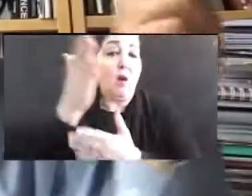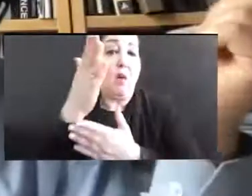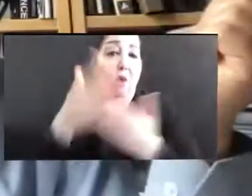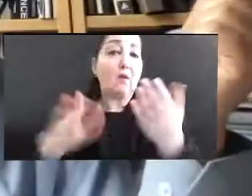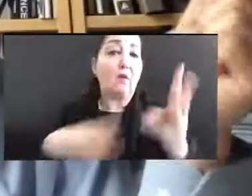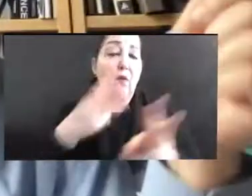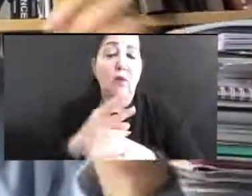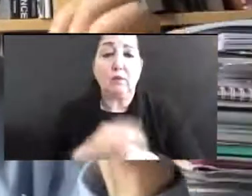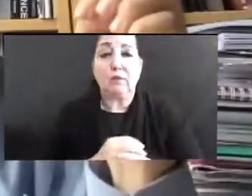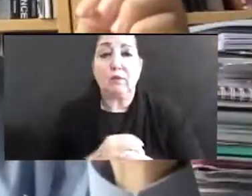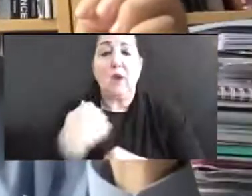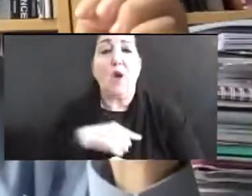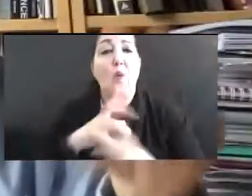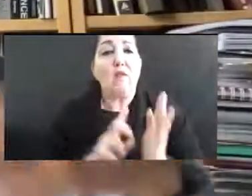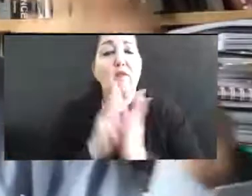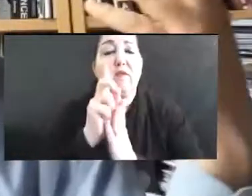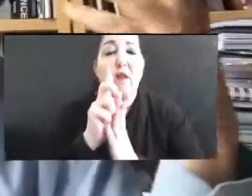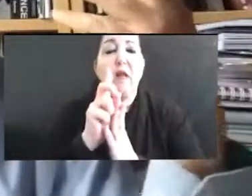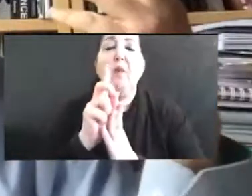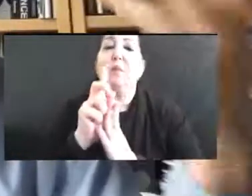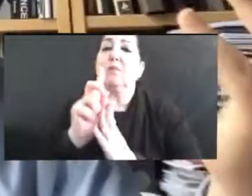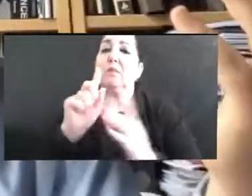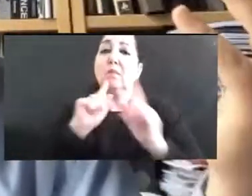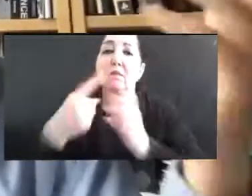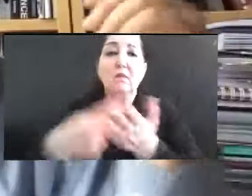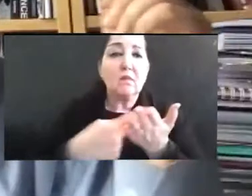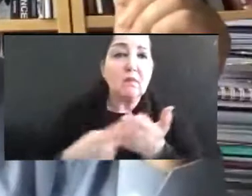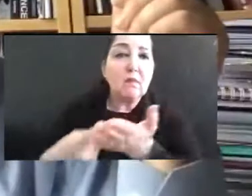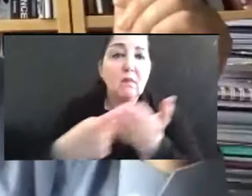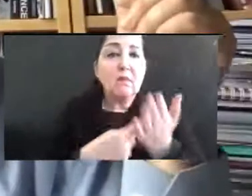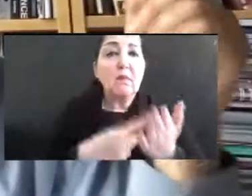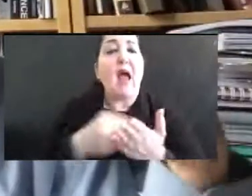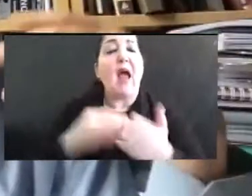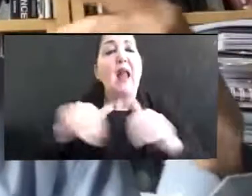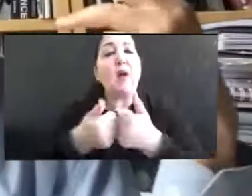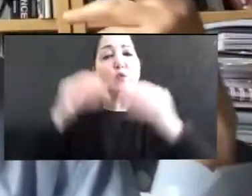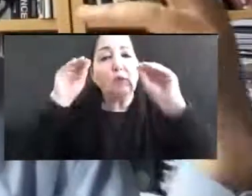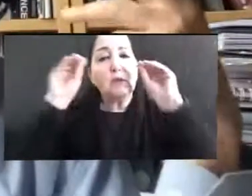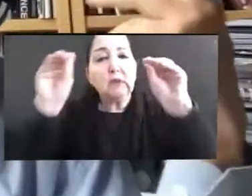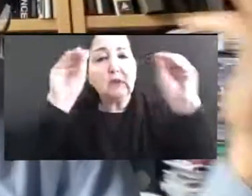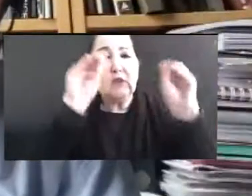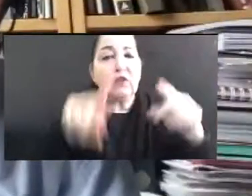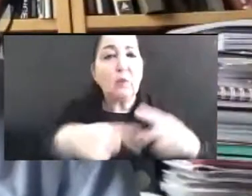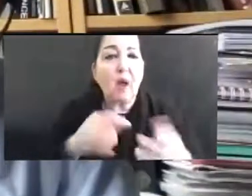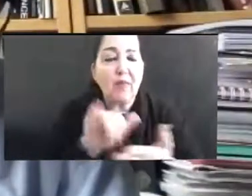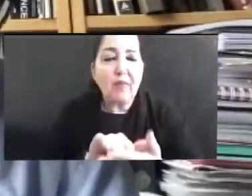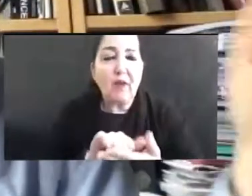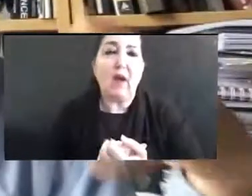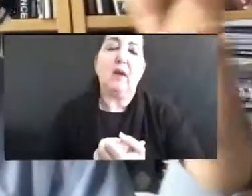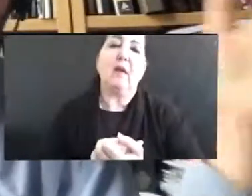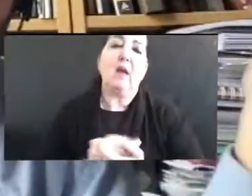but also elsewhere. We have developed pedagogies, so the pedagogies of